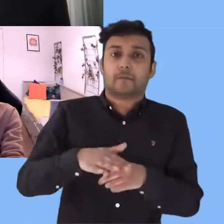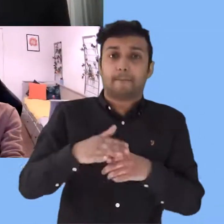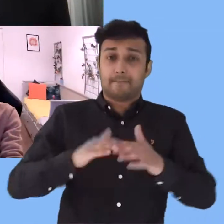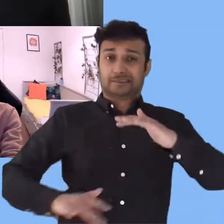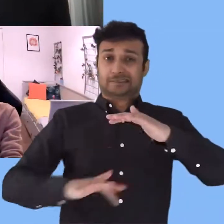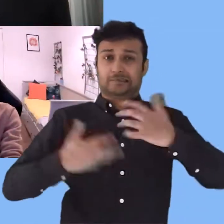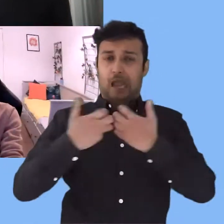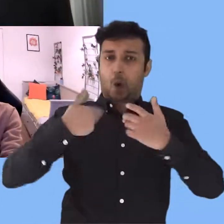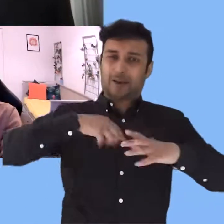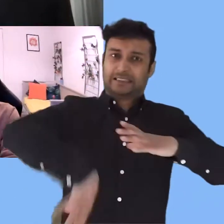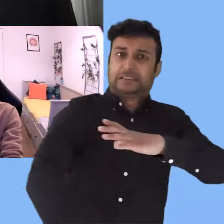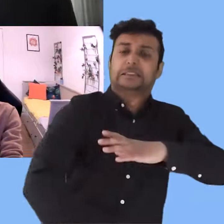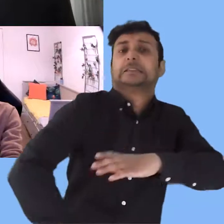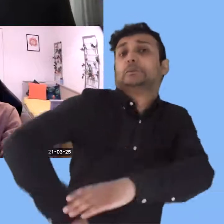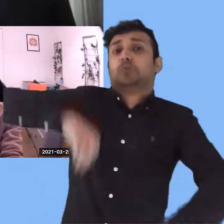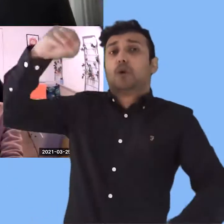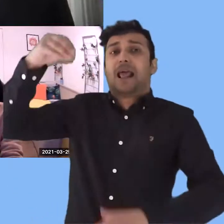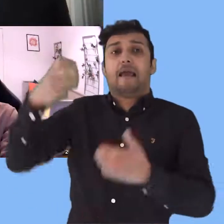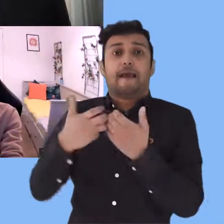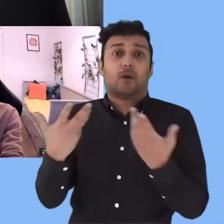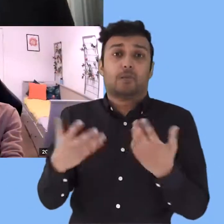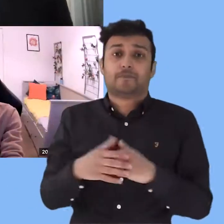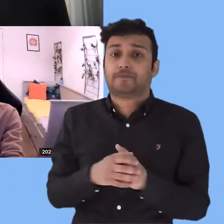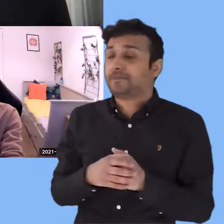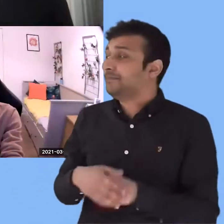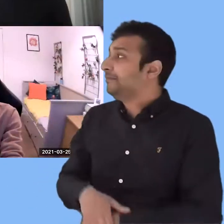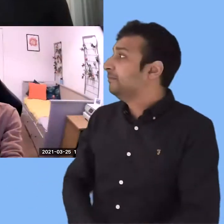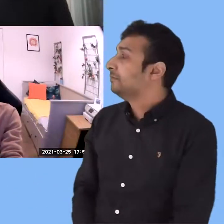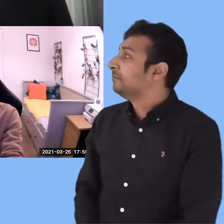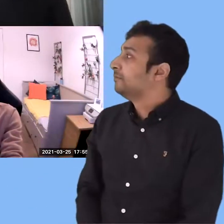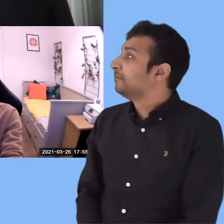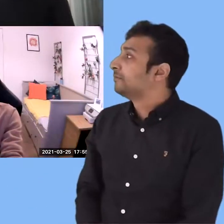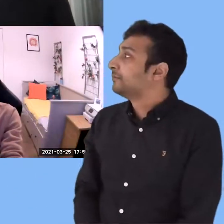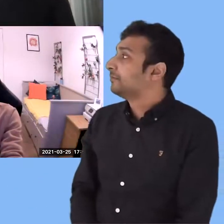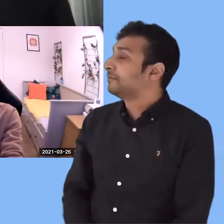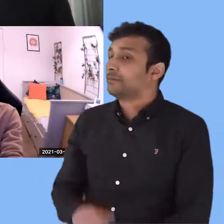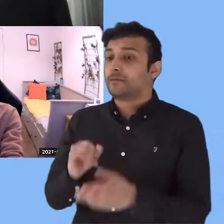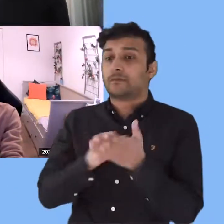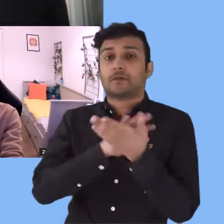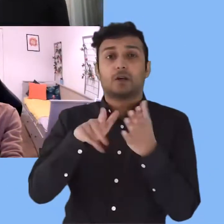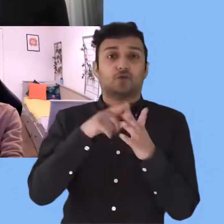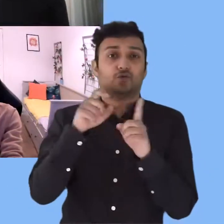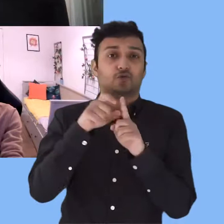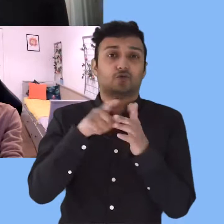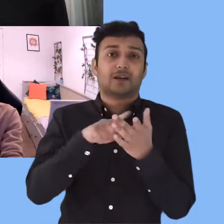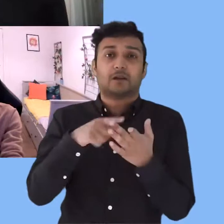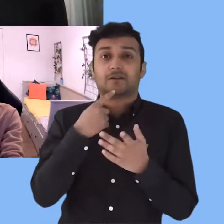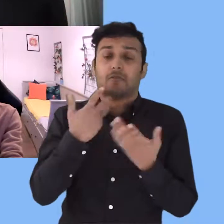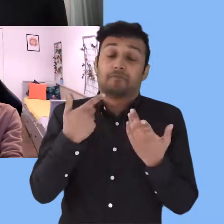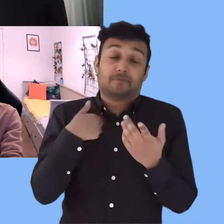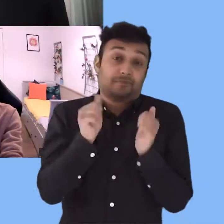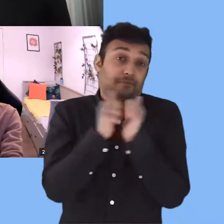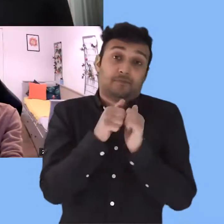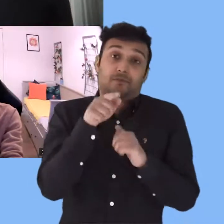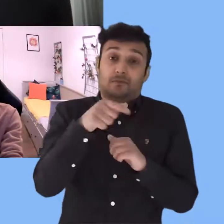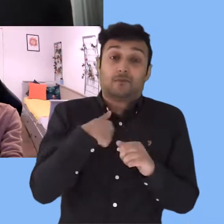that we engage with are only as good as the practitioners and their knowledge of the resources. So it's all well and good having 2 or 3 books with black characters